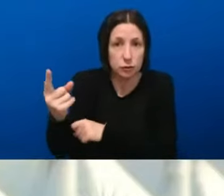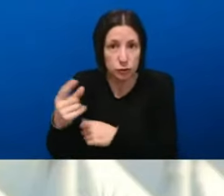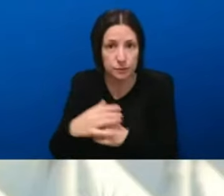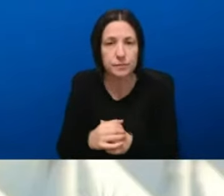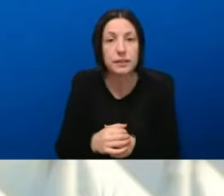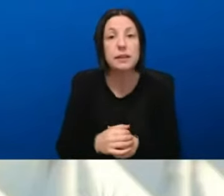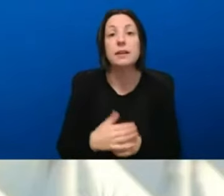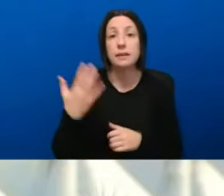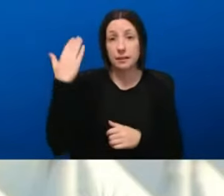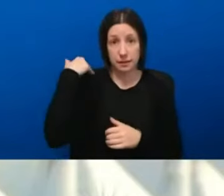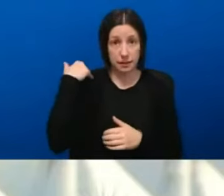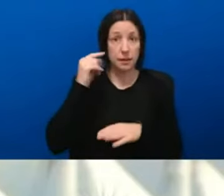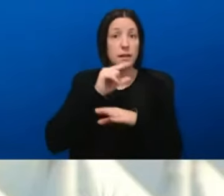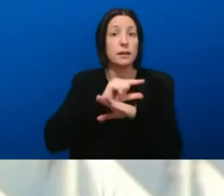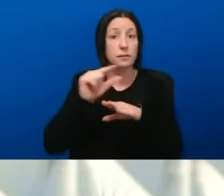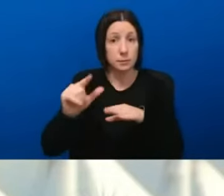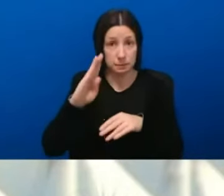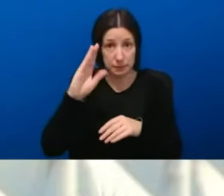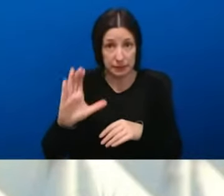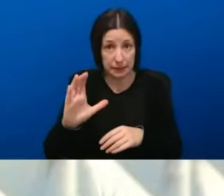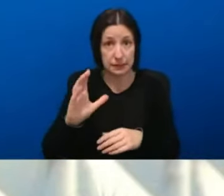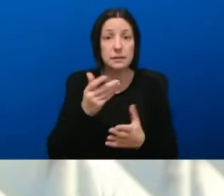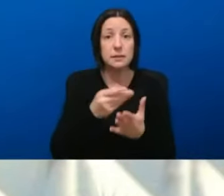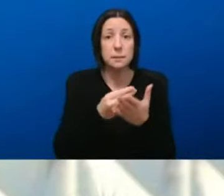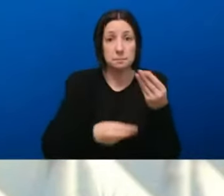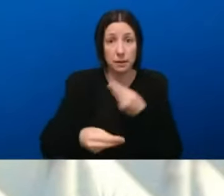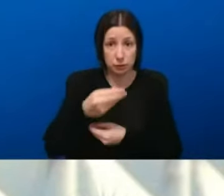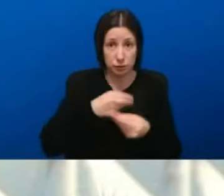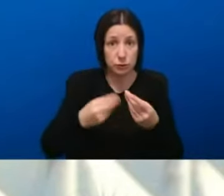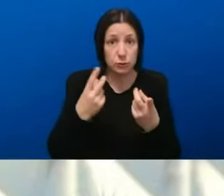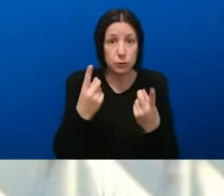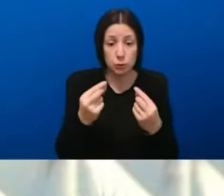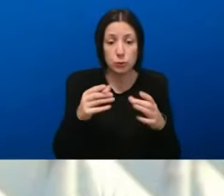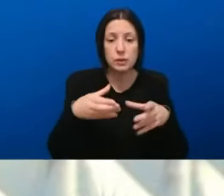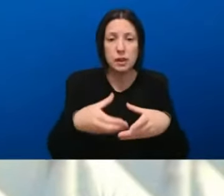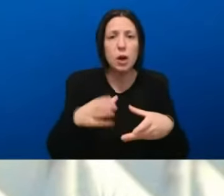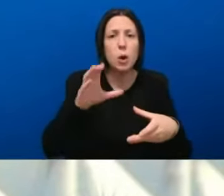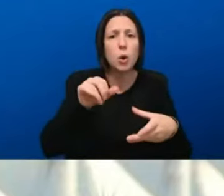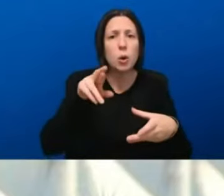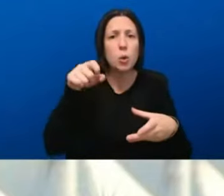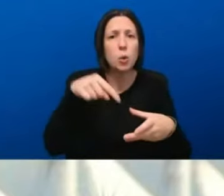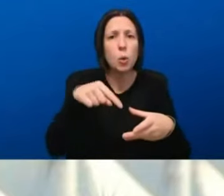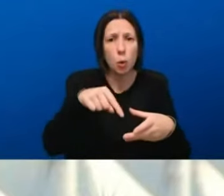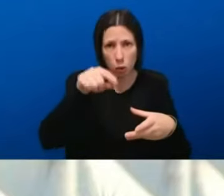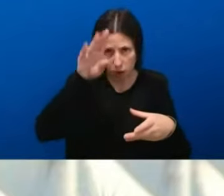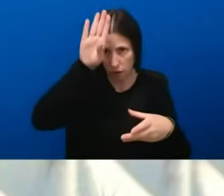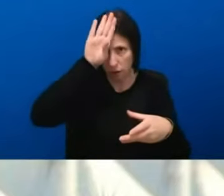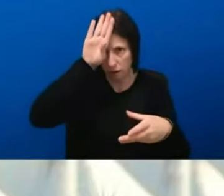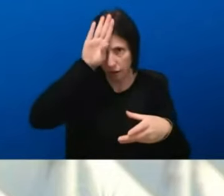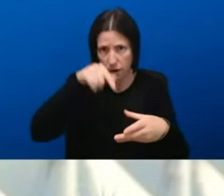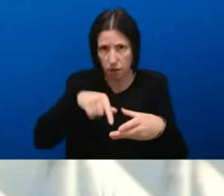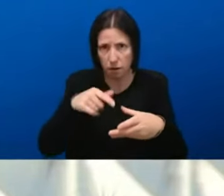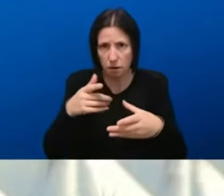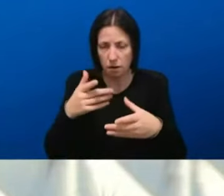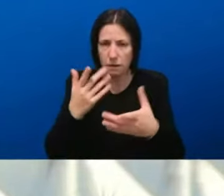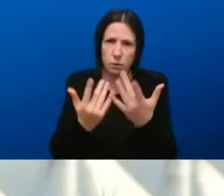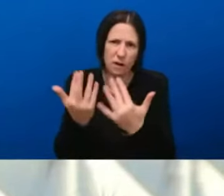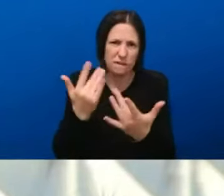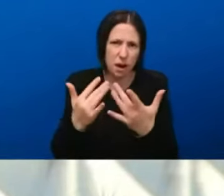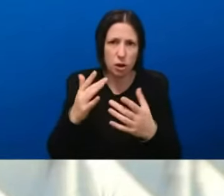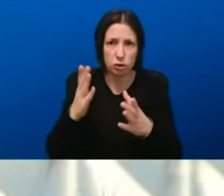government did in the last budget cycle was take the core of BC Wildfire Service, which was year-round,